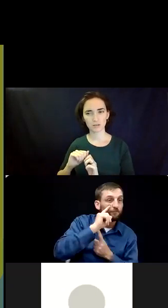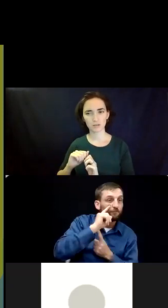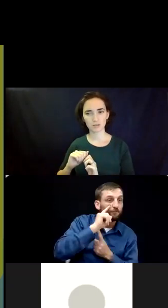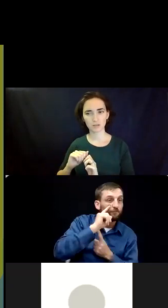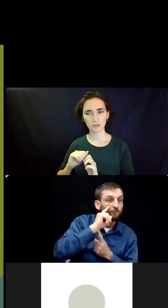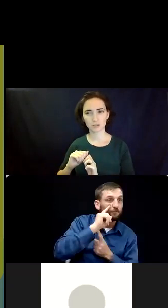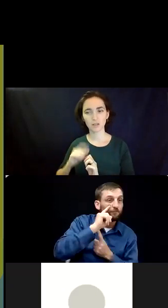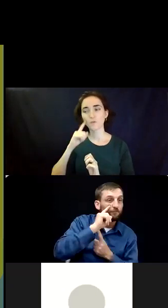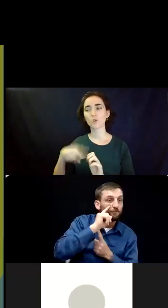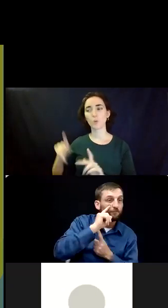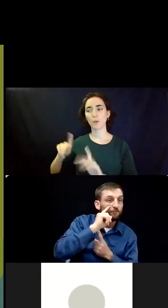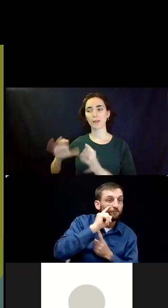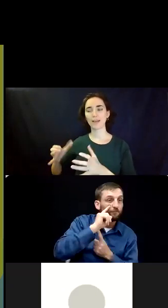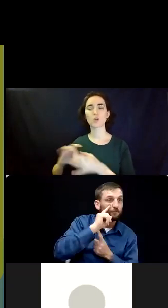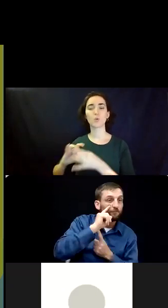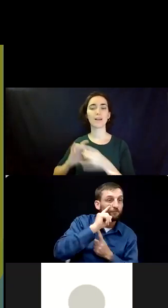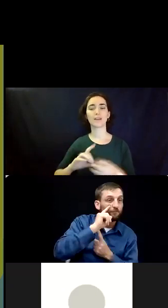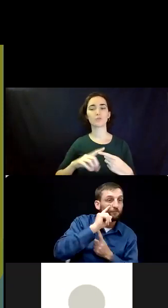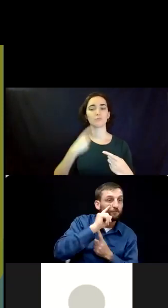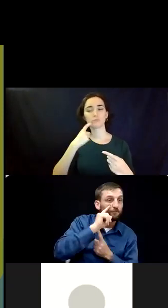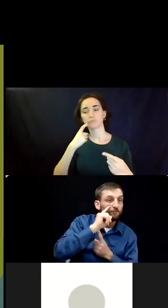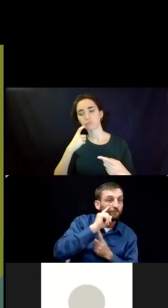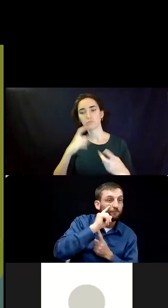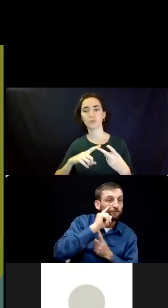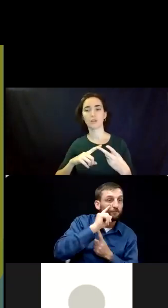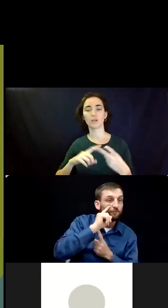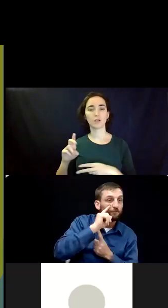populations regarding substance use and addictive disorder,